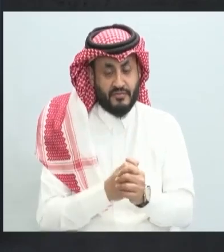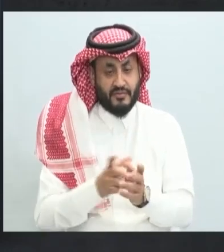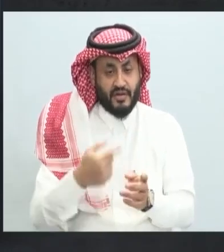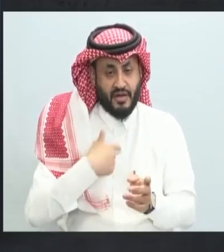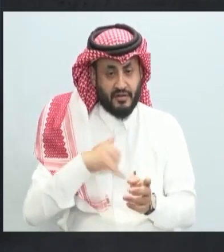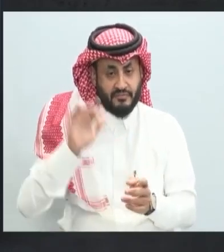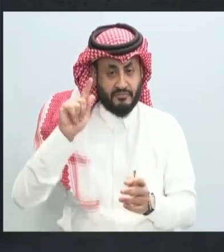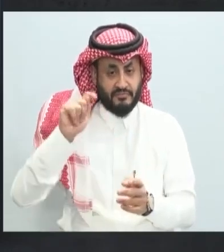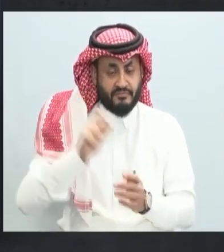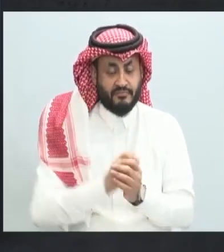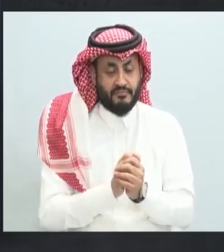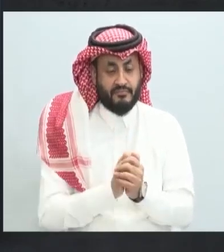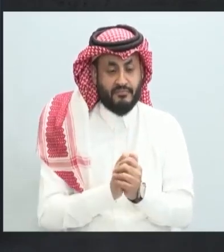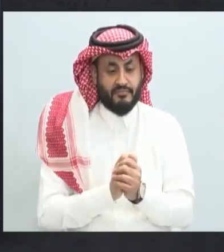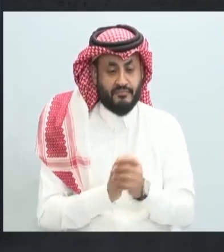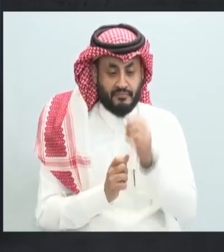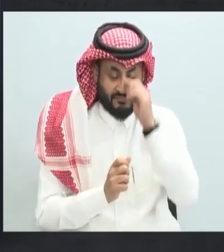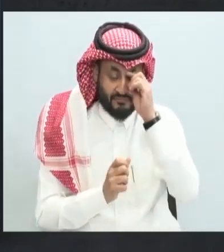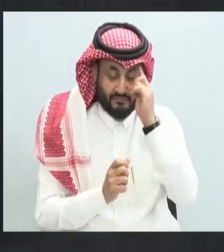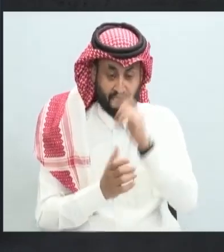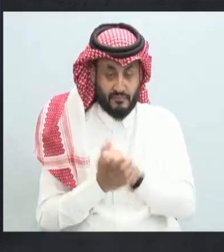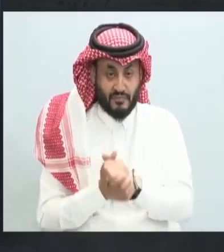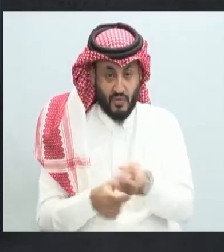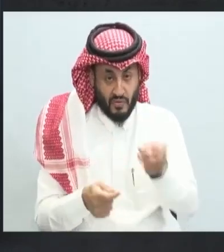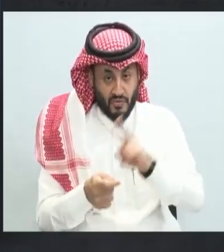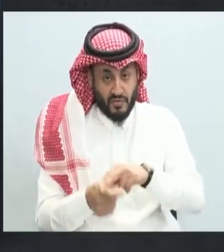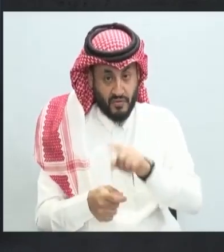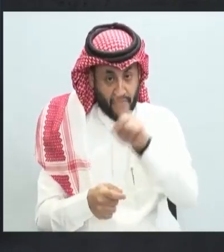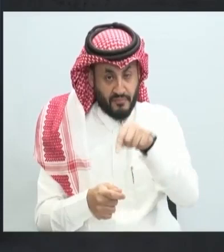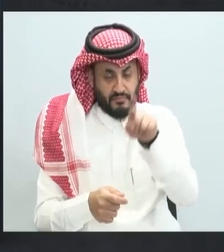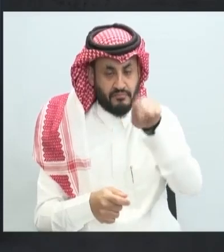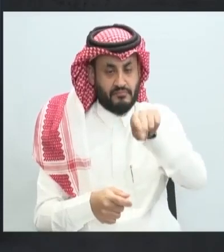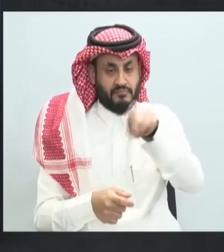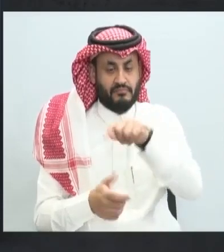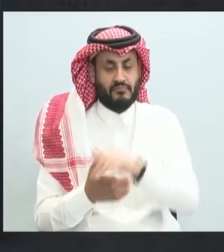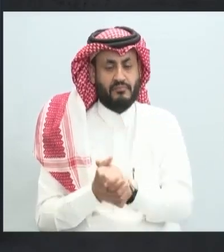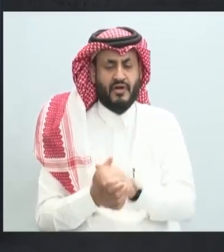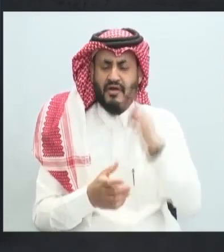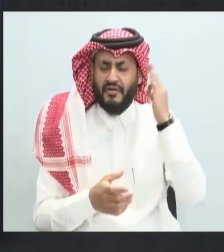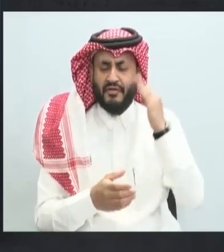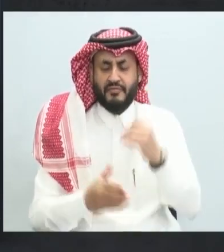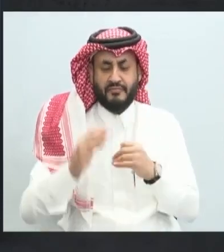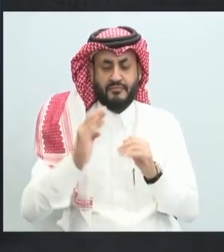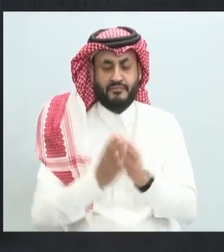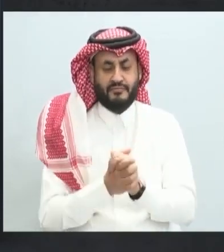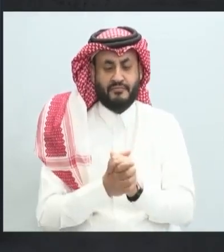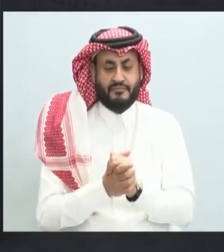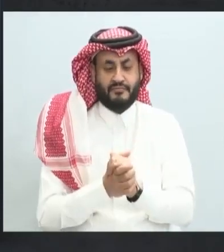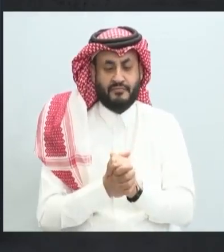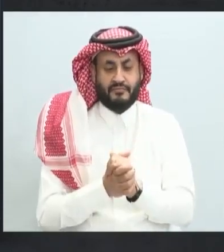am, then you don't follow with a question. But when you hear the answer,